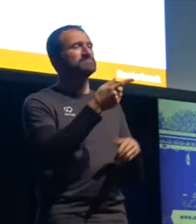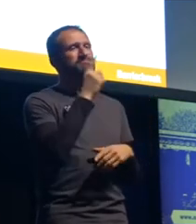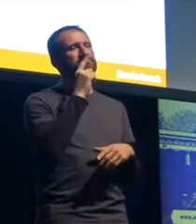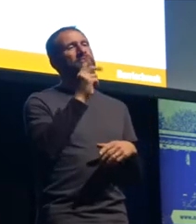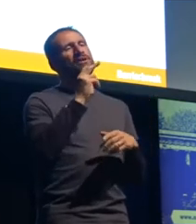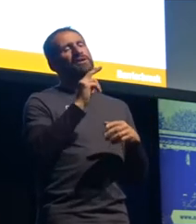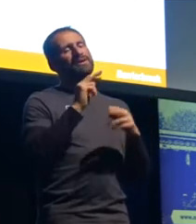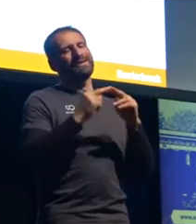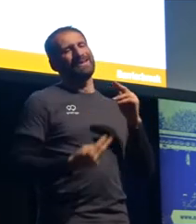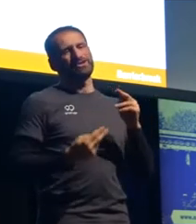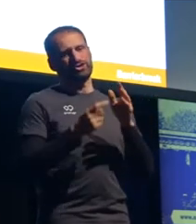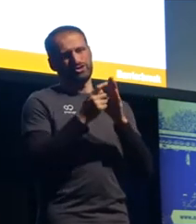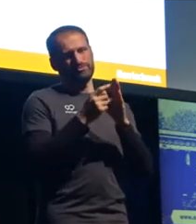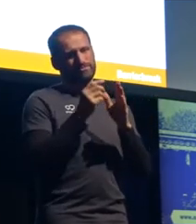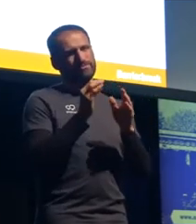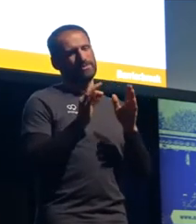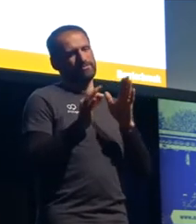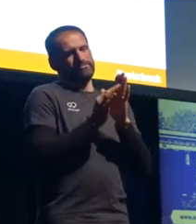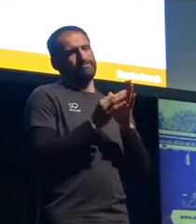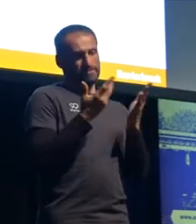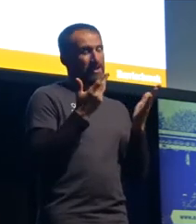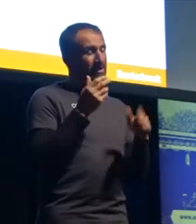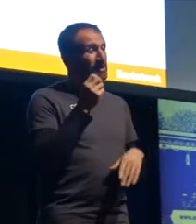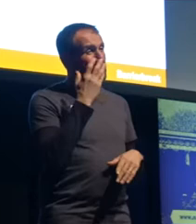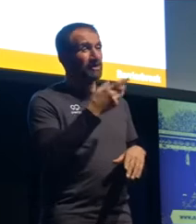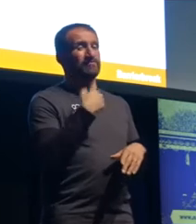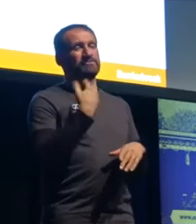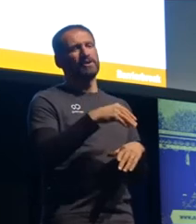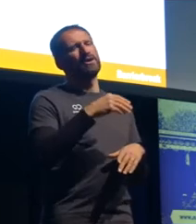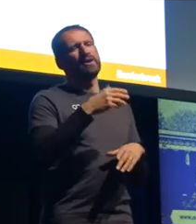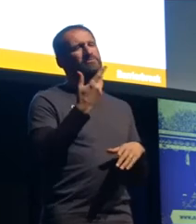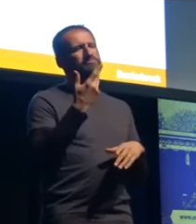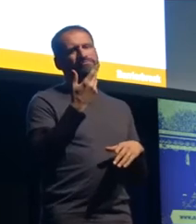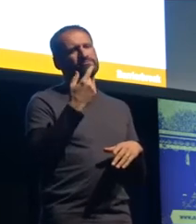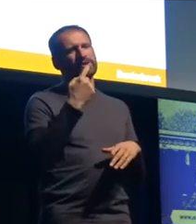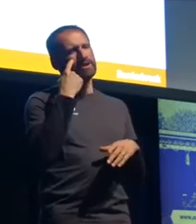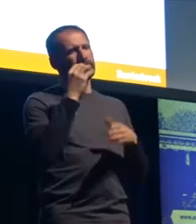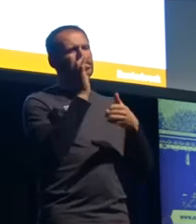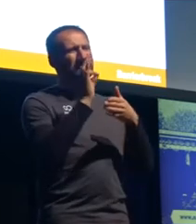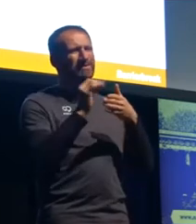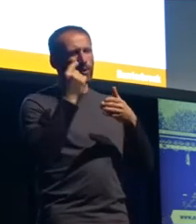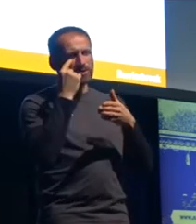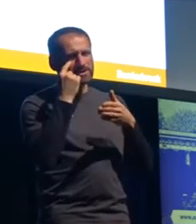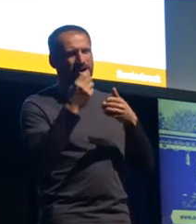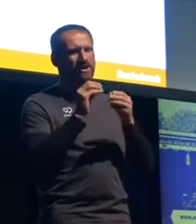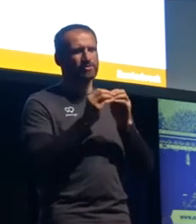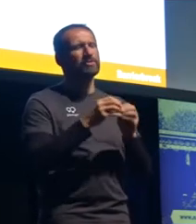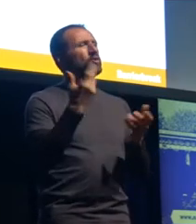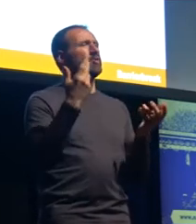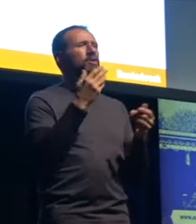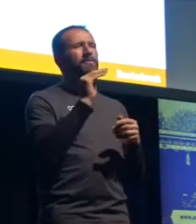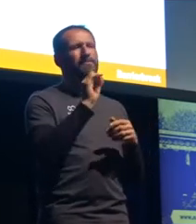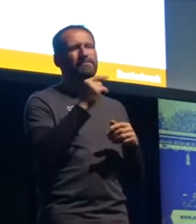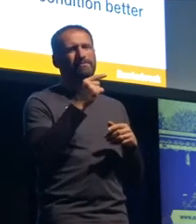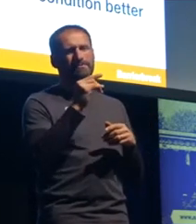severe myopia, yes. You also have things like glaucoma, retinitis pigmentosa, many other things that I'll talk about a little bit more in detail later